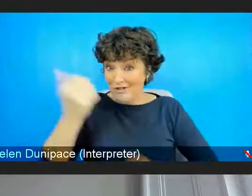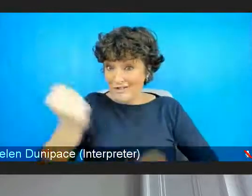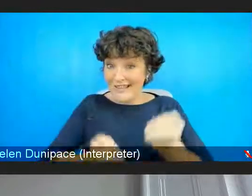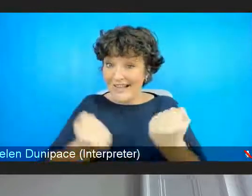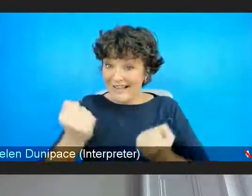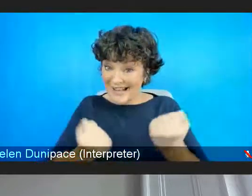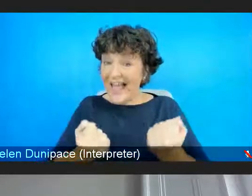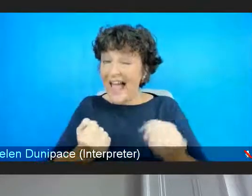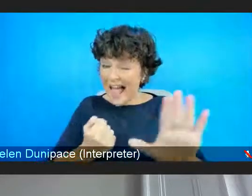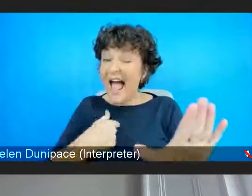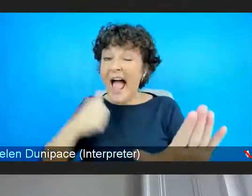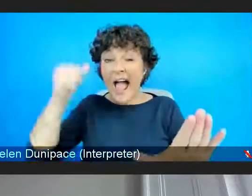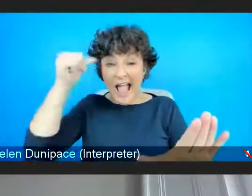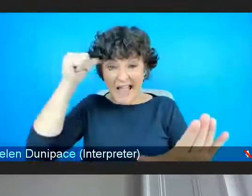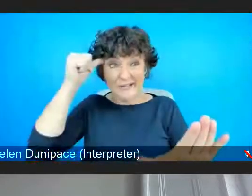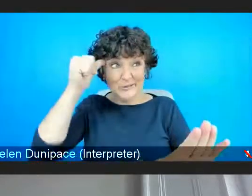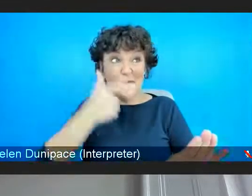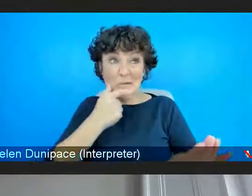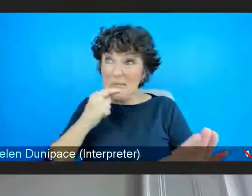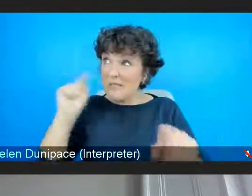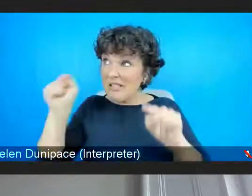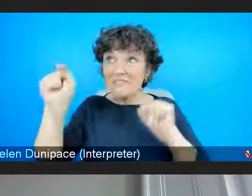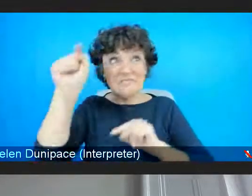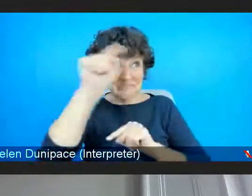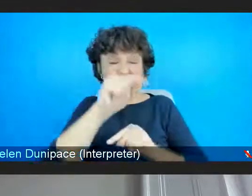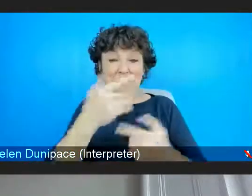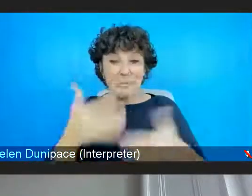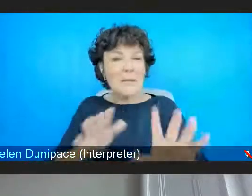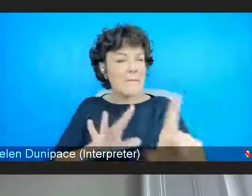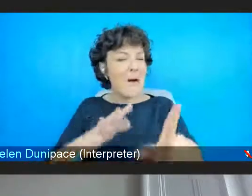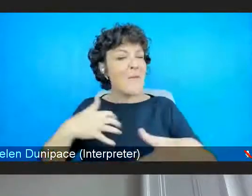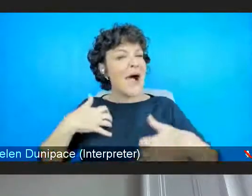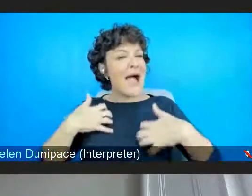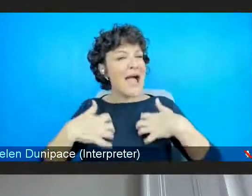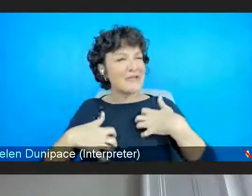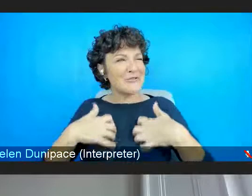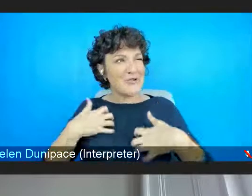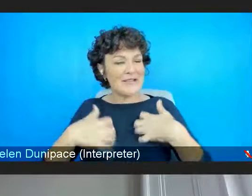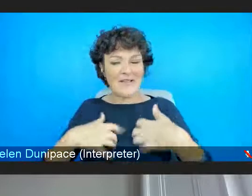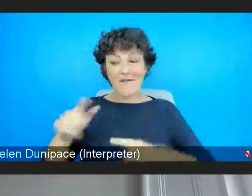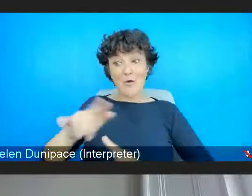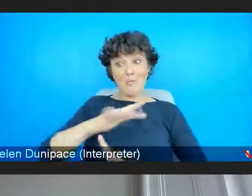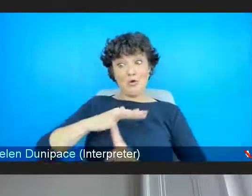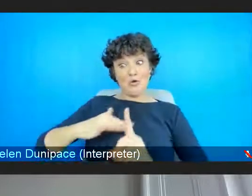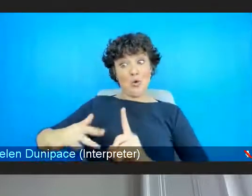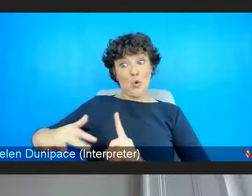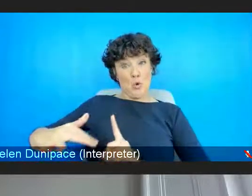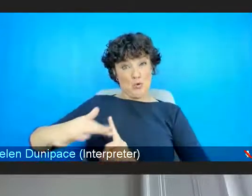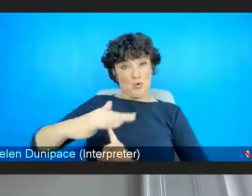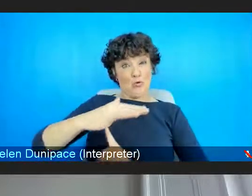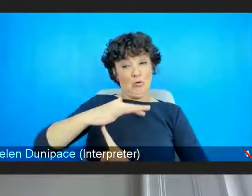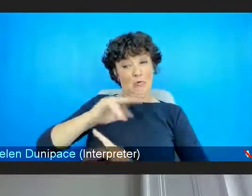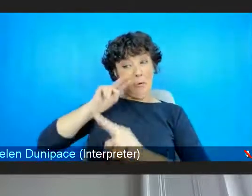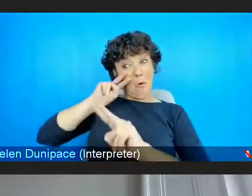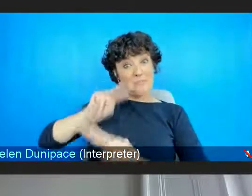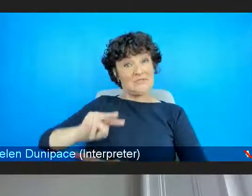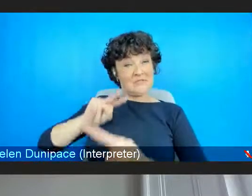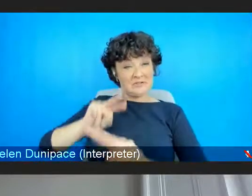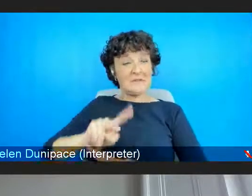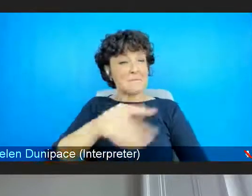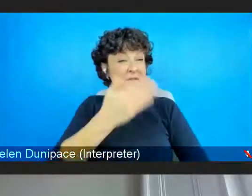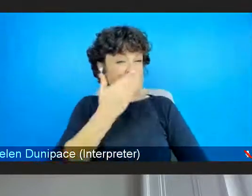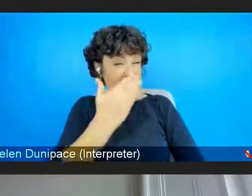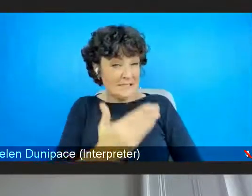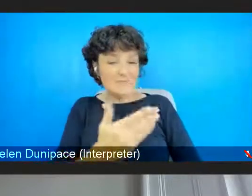know people who move over. And it's very interesting that one of the more the sort of social science observations, you know, when you get a new trend